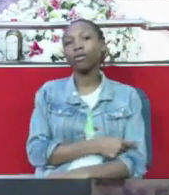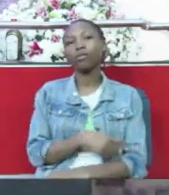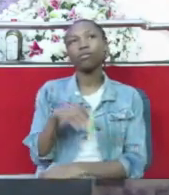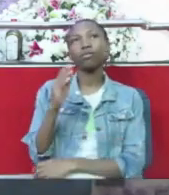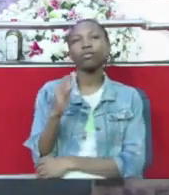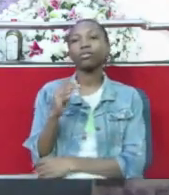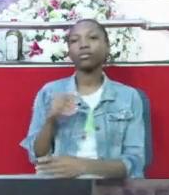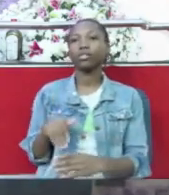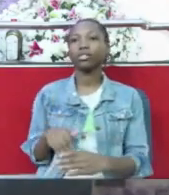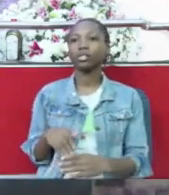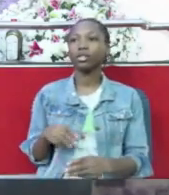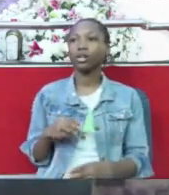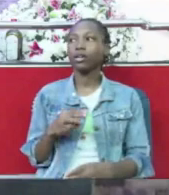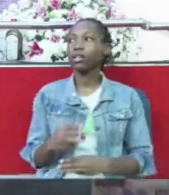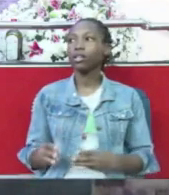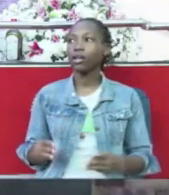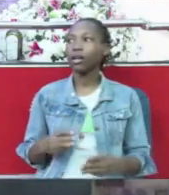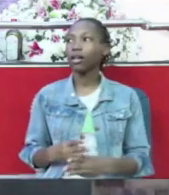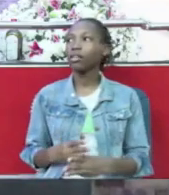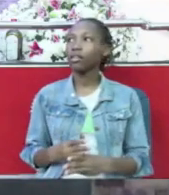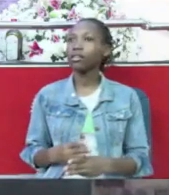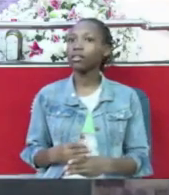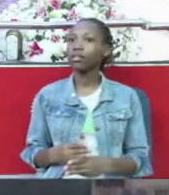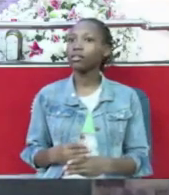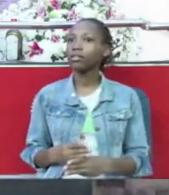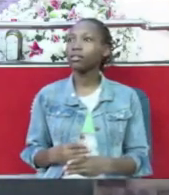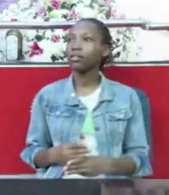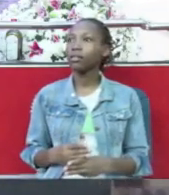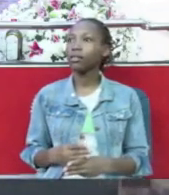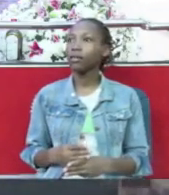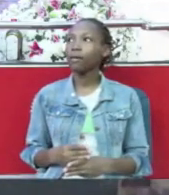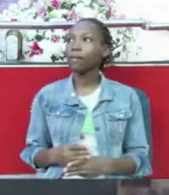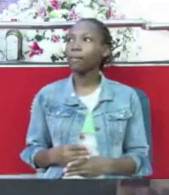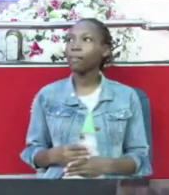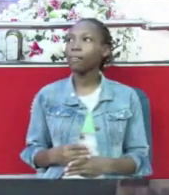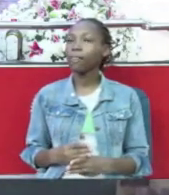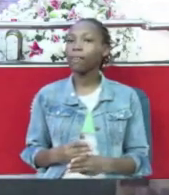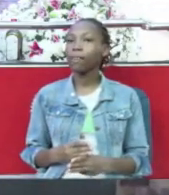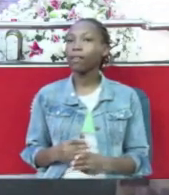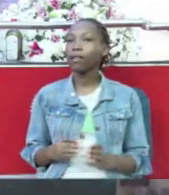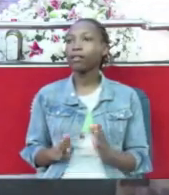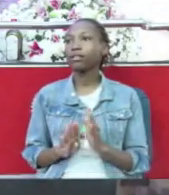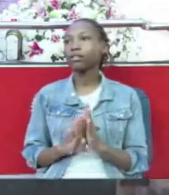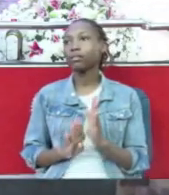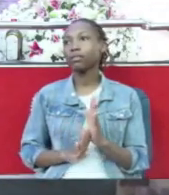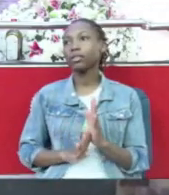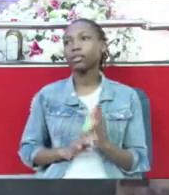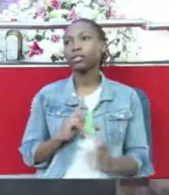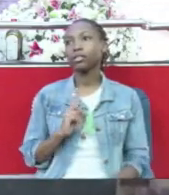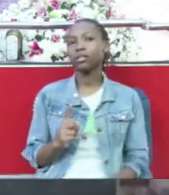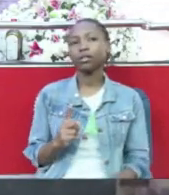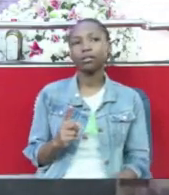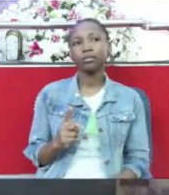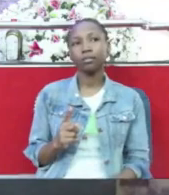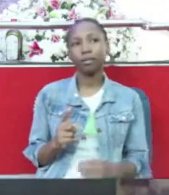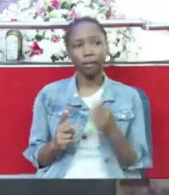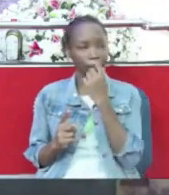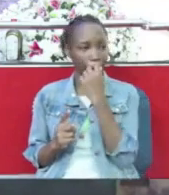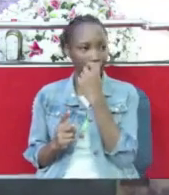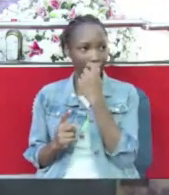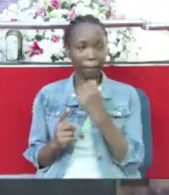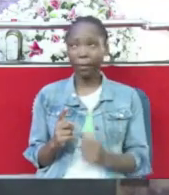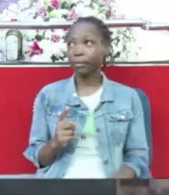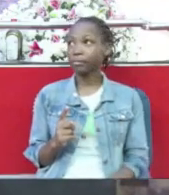ametuandalia sisi tuwe nao. And the scripture is very clear. Na maandiko yako kwa